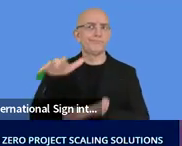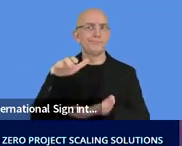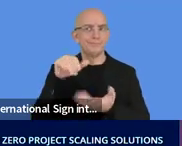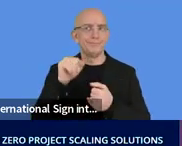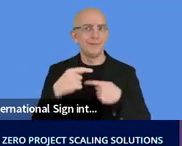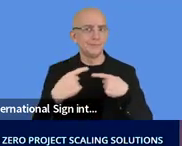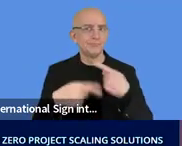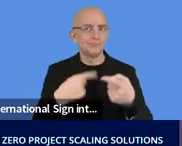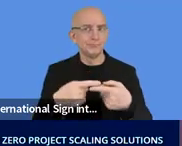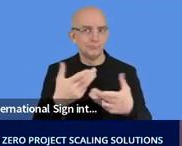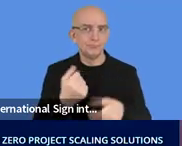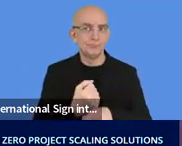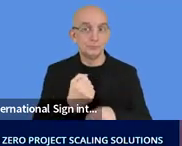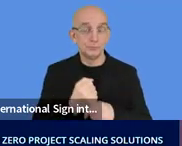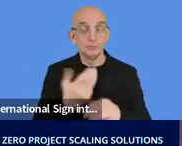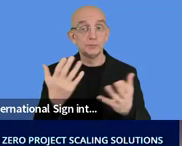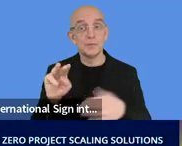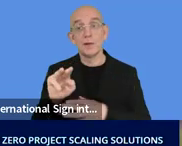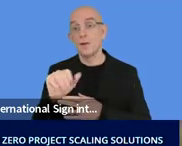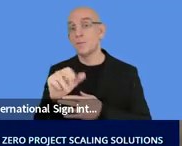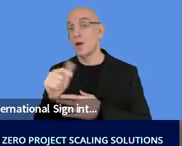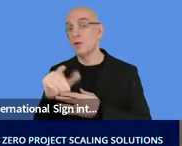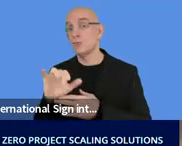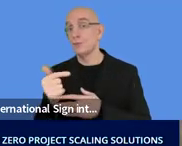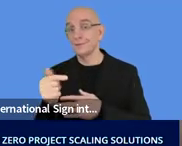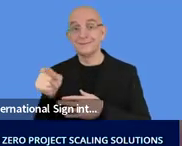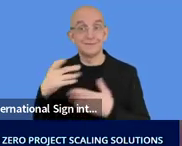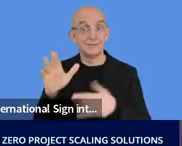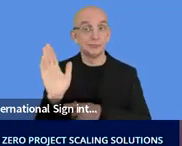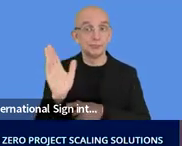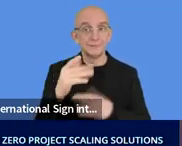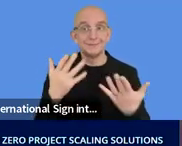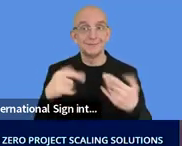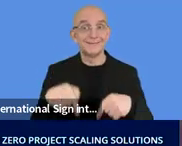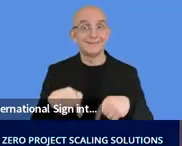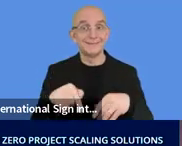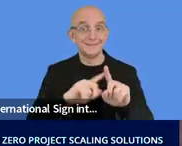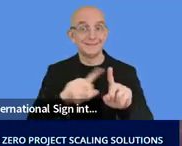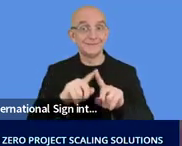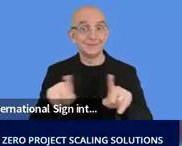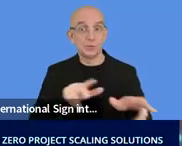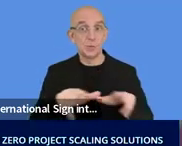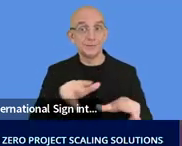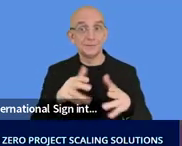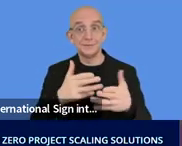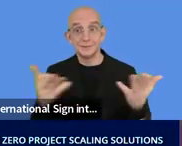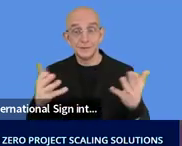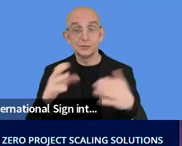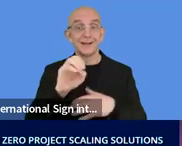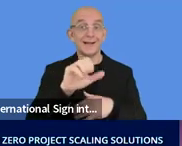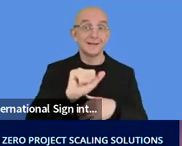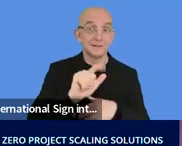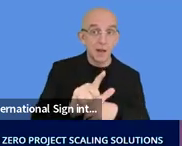brought to you by a number of different organizations, including the Essl Foundation, Fundación Descúbreme, Atos, GIZ,